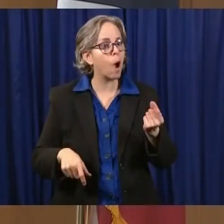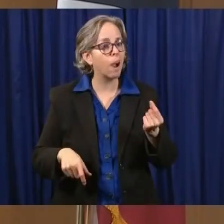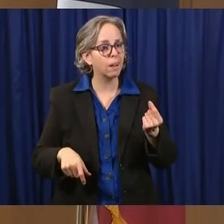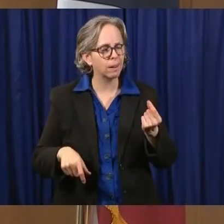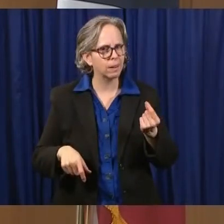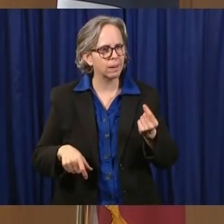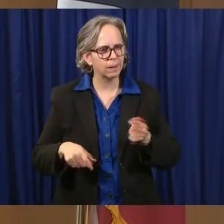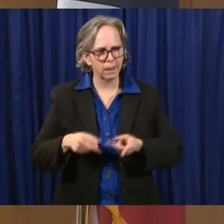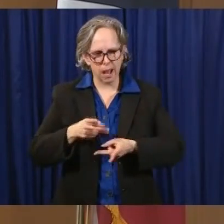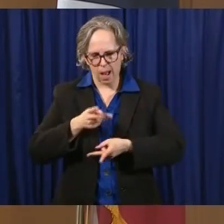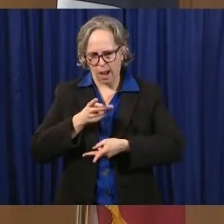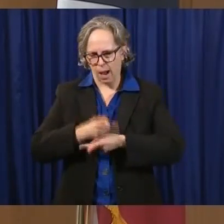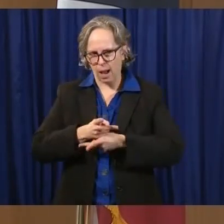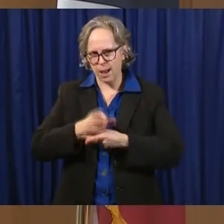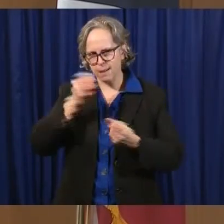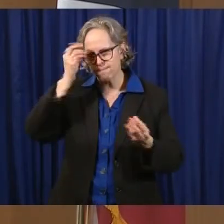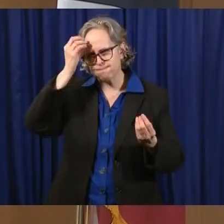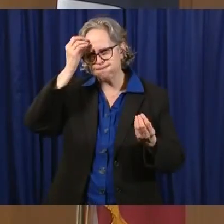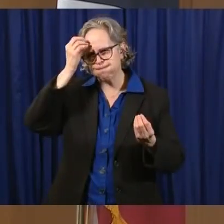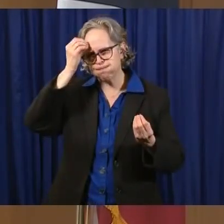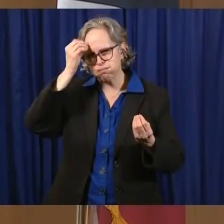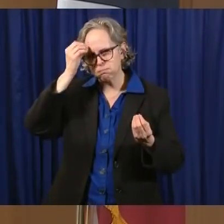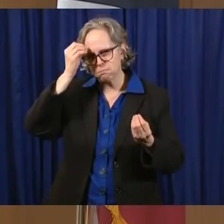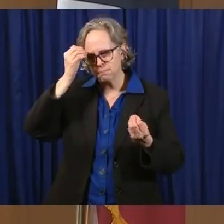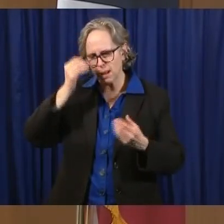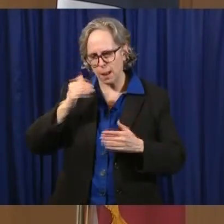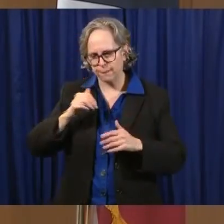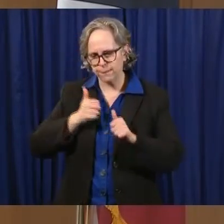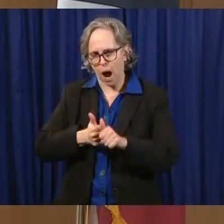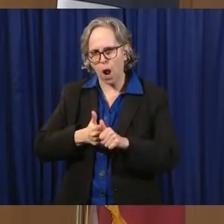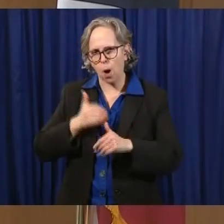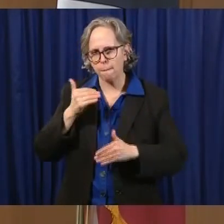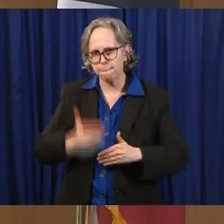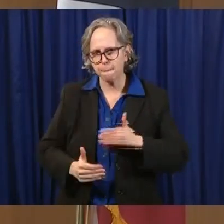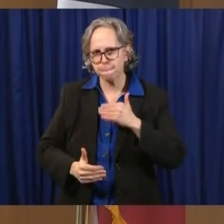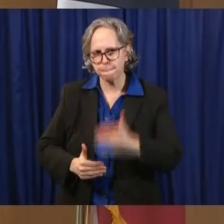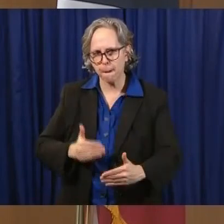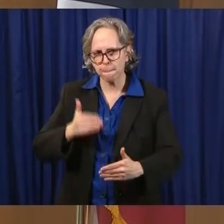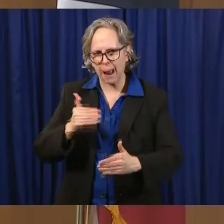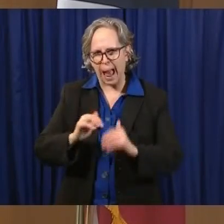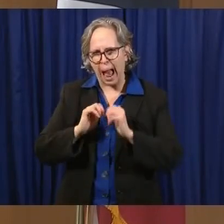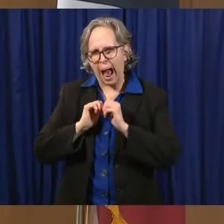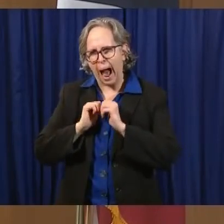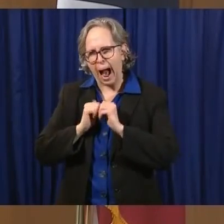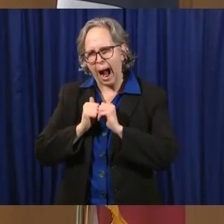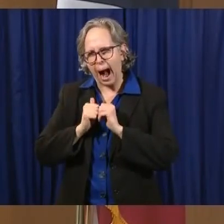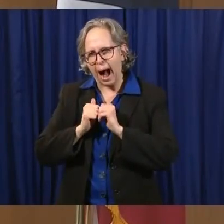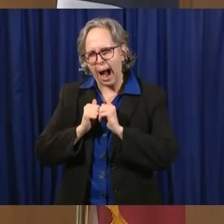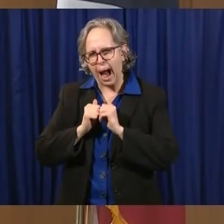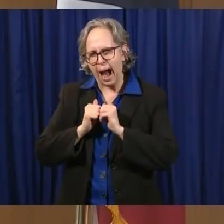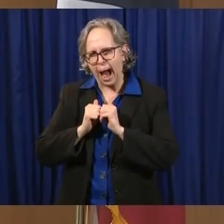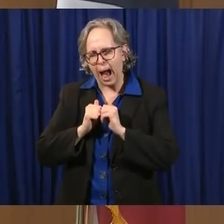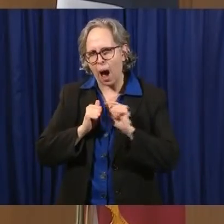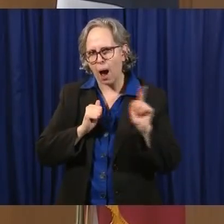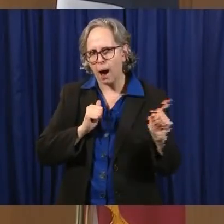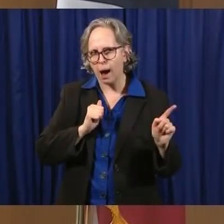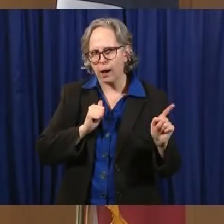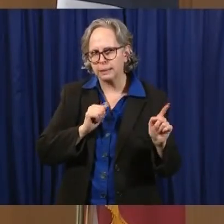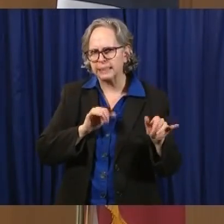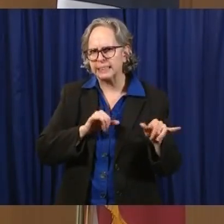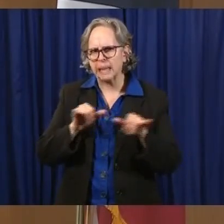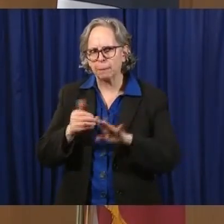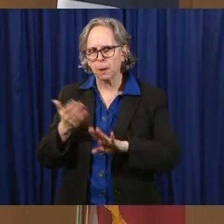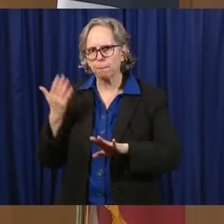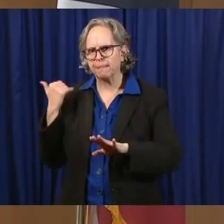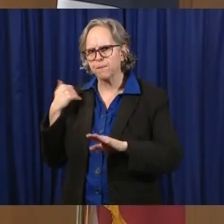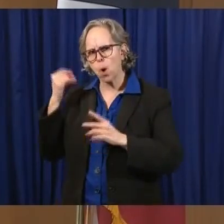thoughtful about getting out of this as we were when we had to make the decisions to close